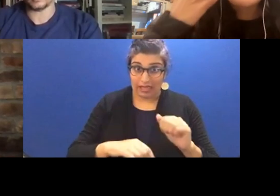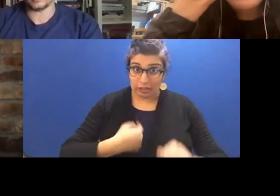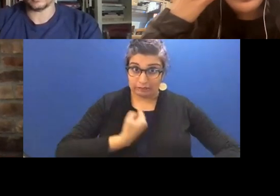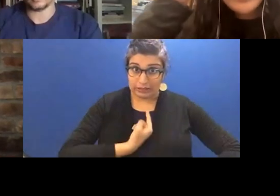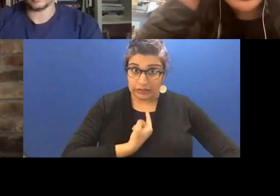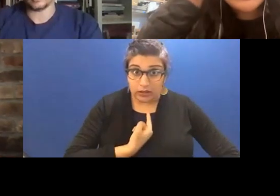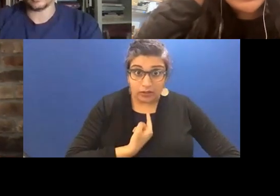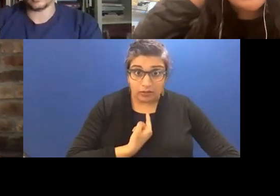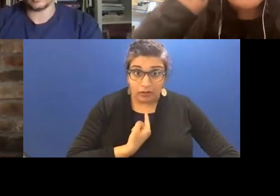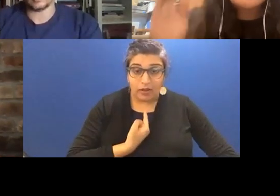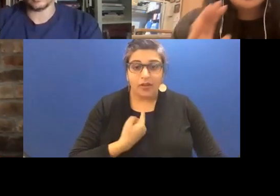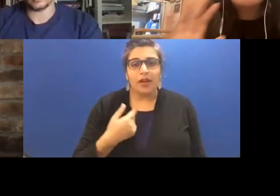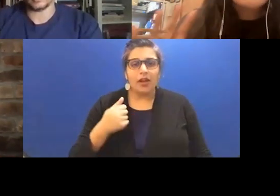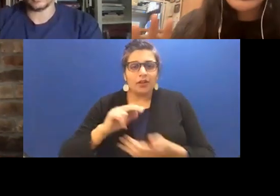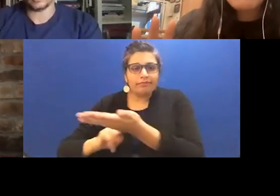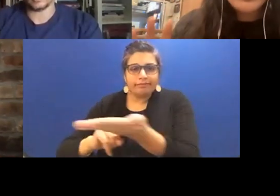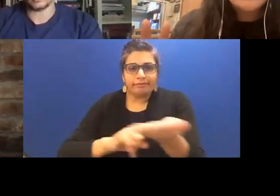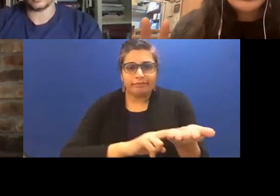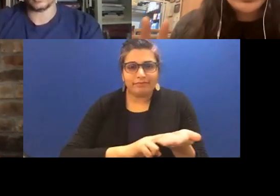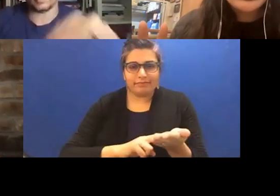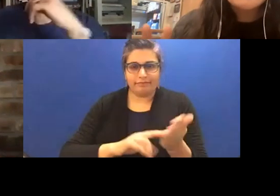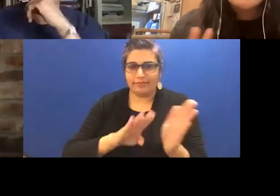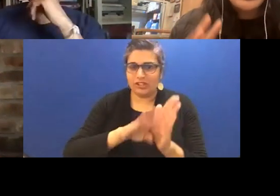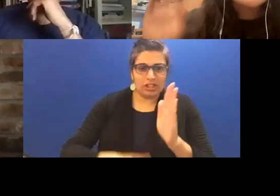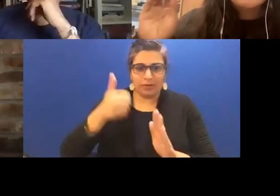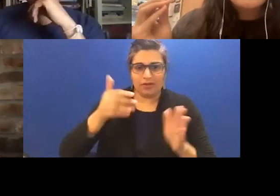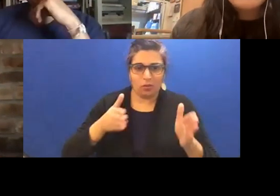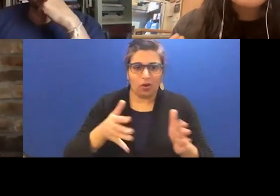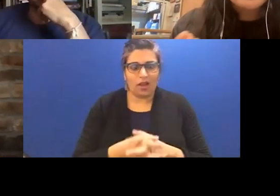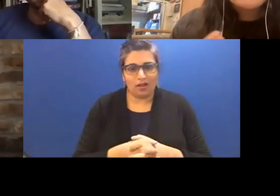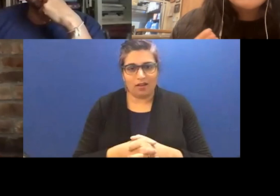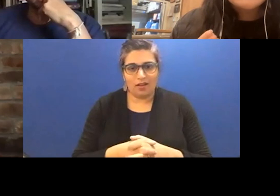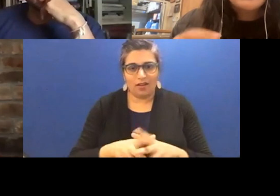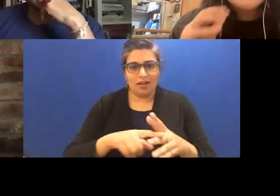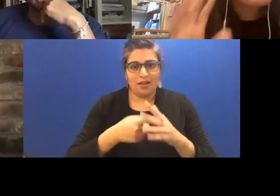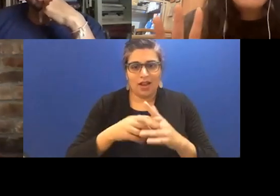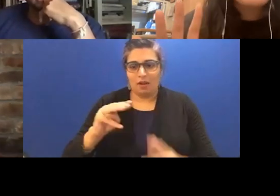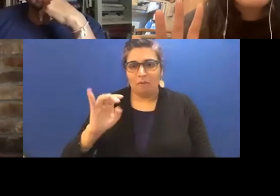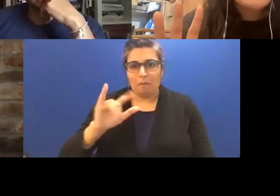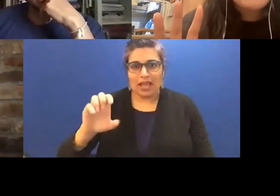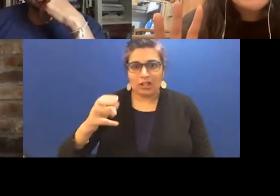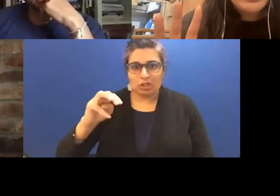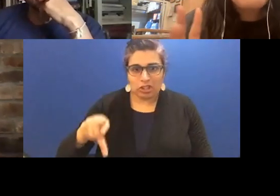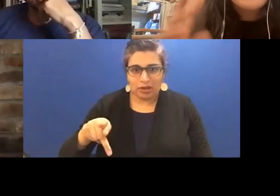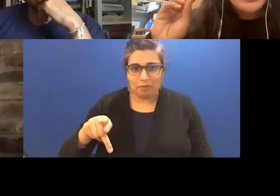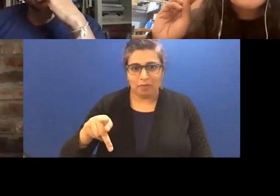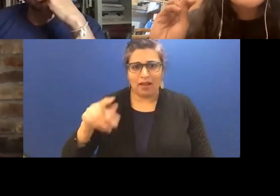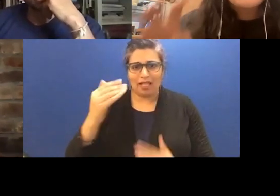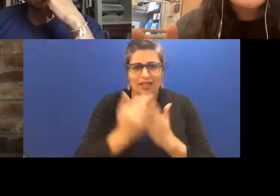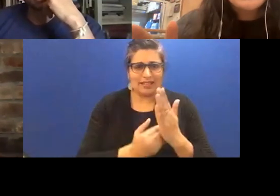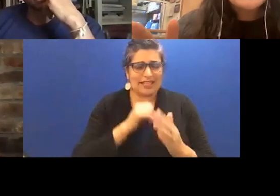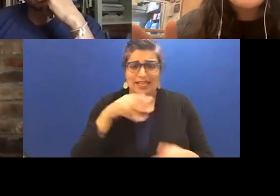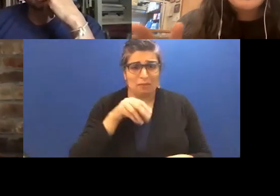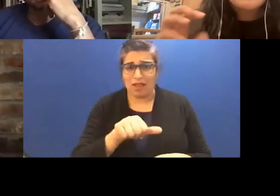And so I tried to test it the cheapest way I possibly could. I started a MailChimp list, and I didn't pay for the MailChimp at the time. And